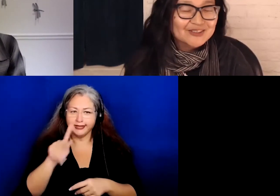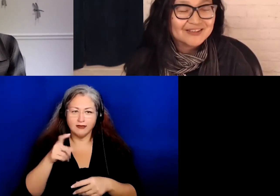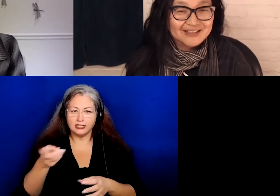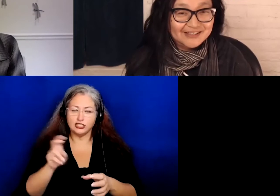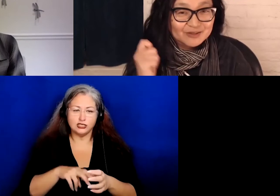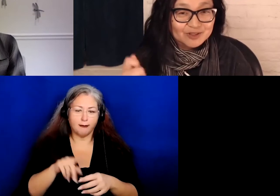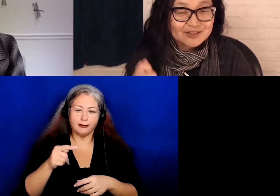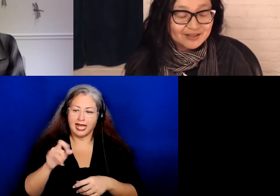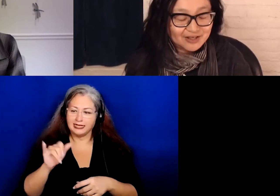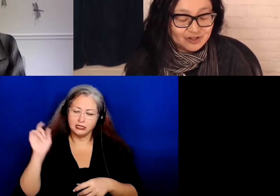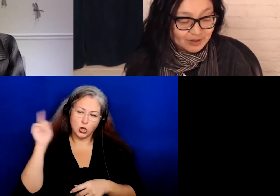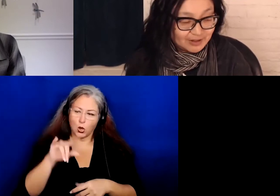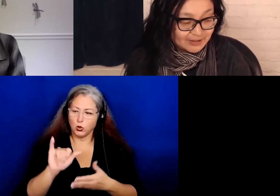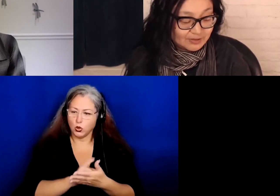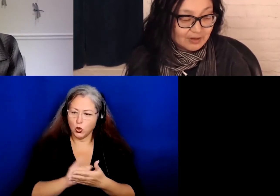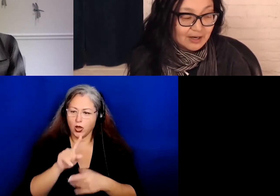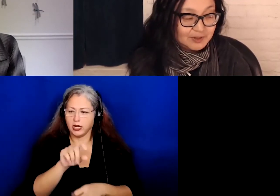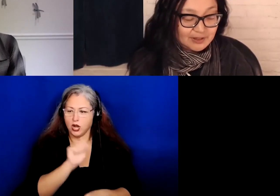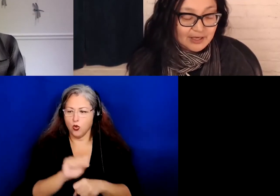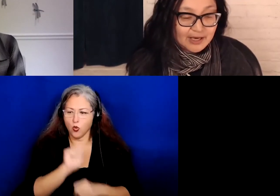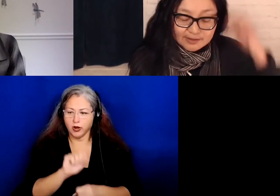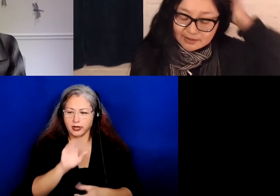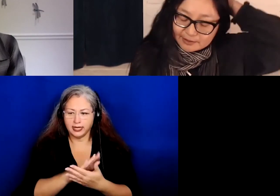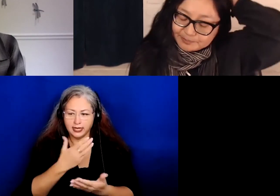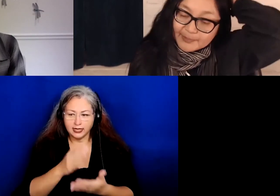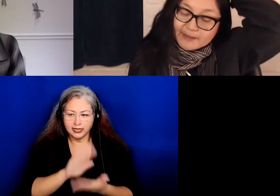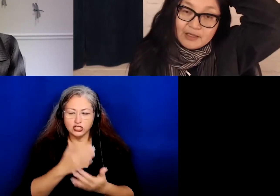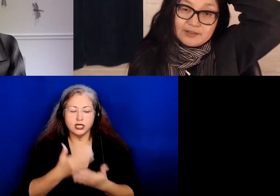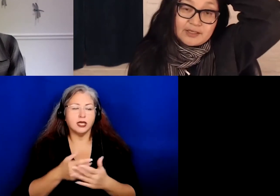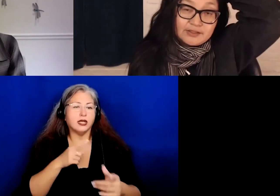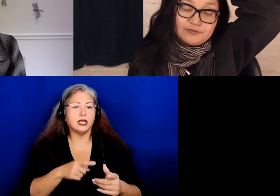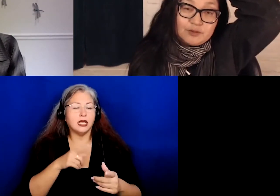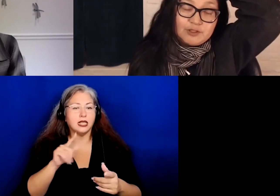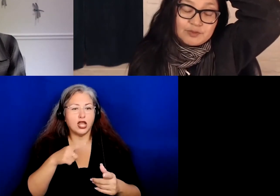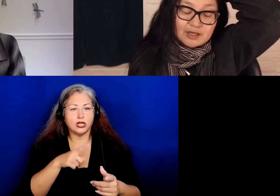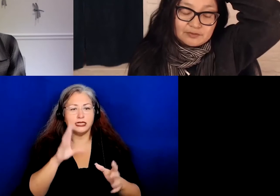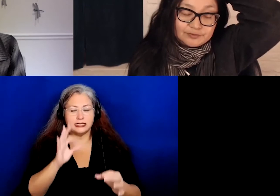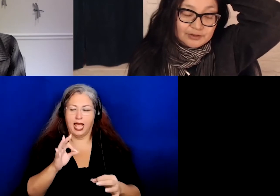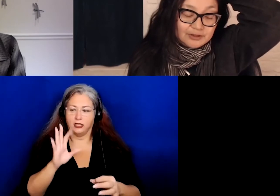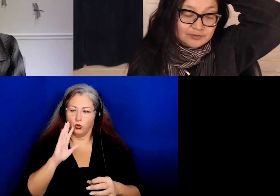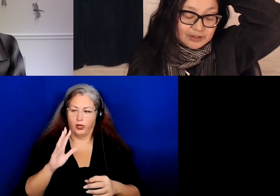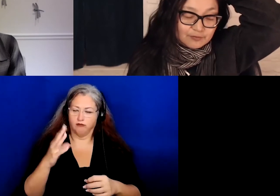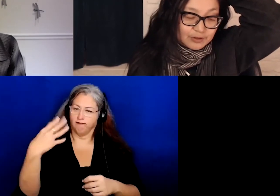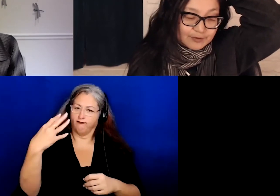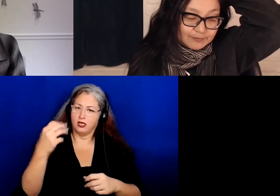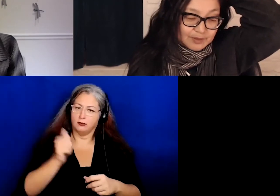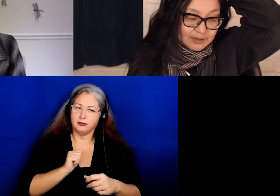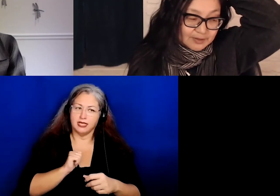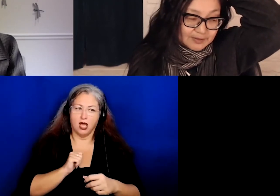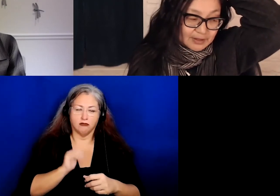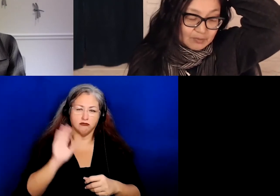to New York. He's like worked the kitchen work that I described, and then he decides to film himself for like